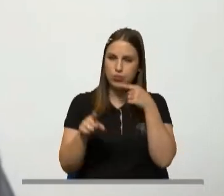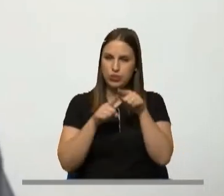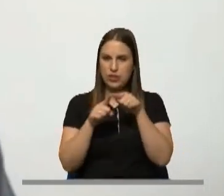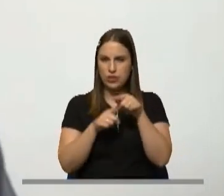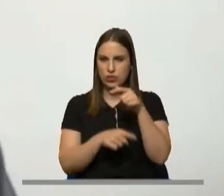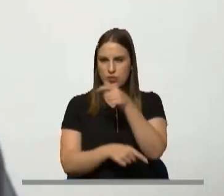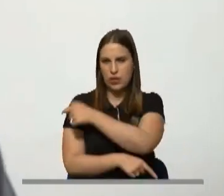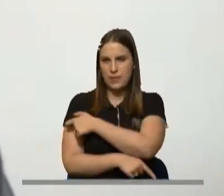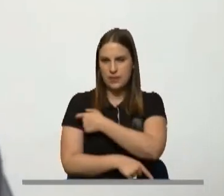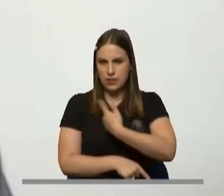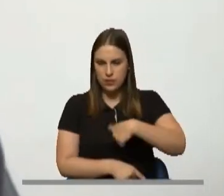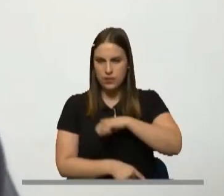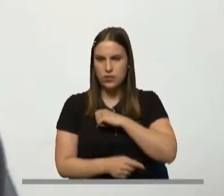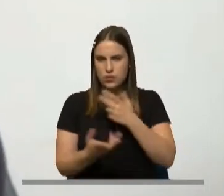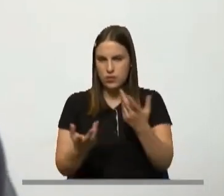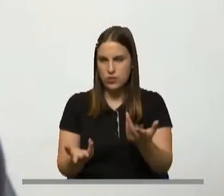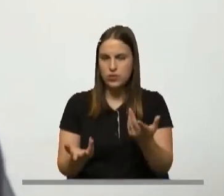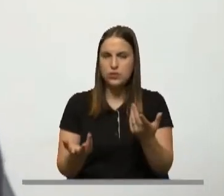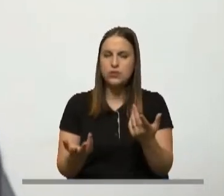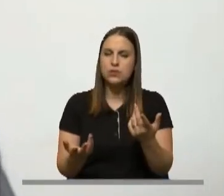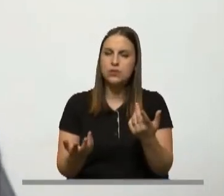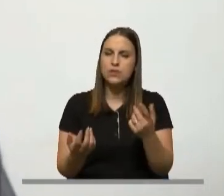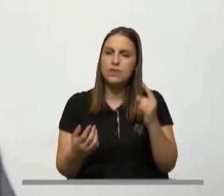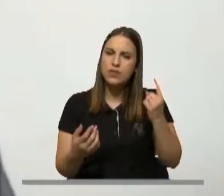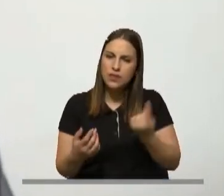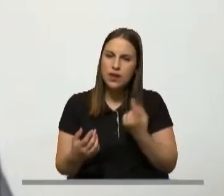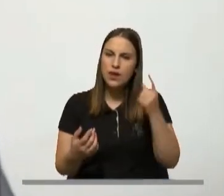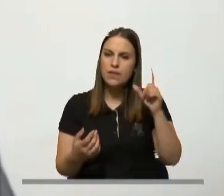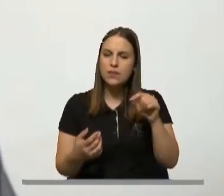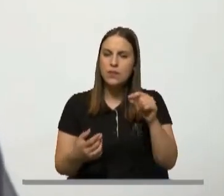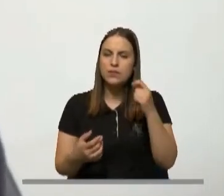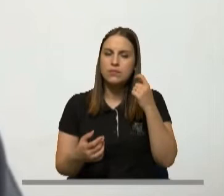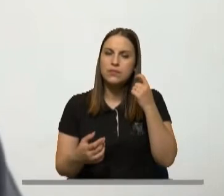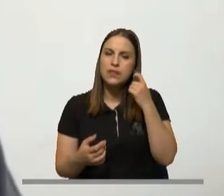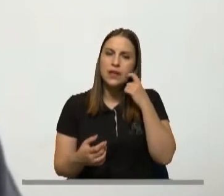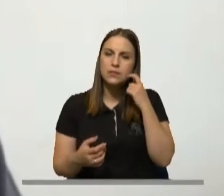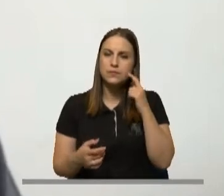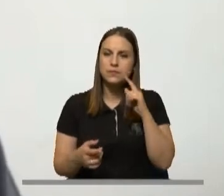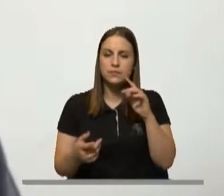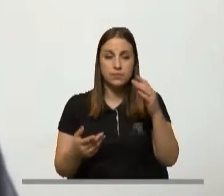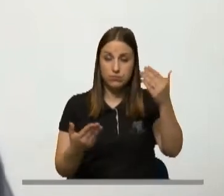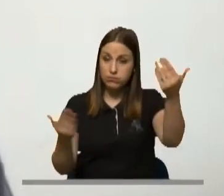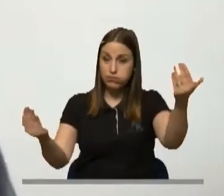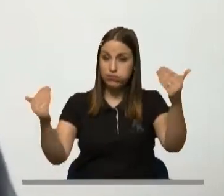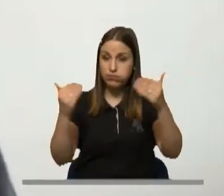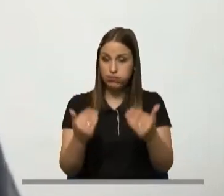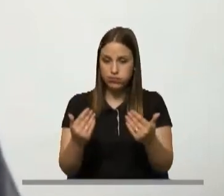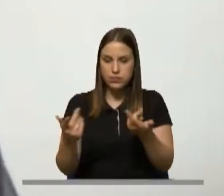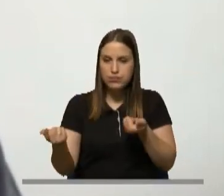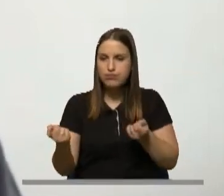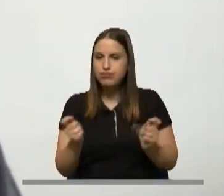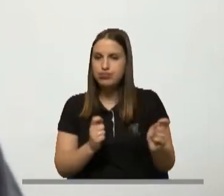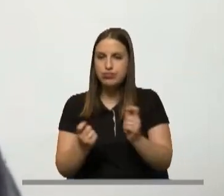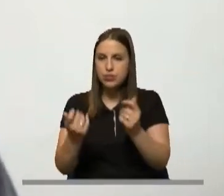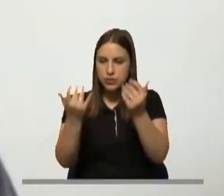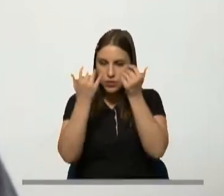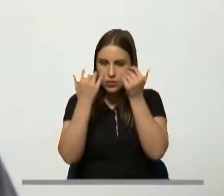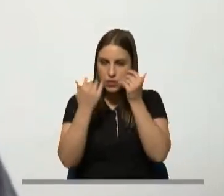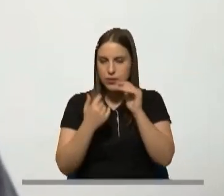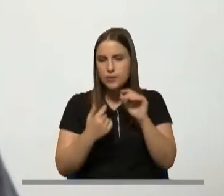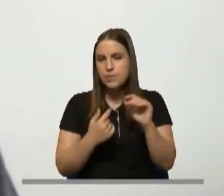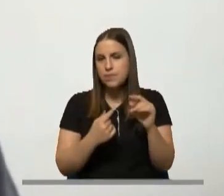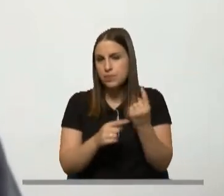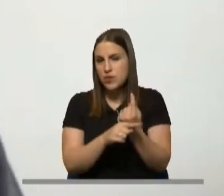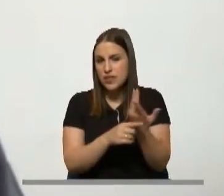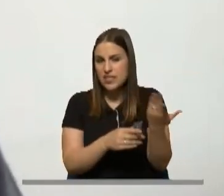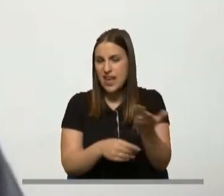there must also be parliaments for them to discuss data and artifacts.